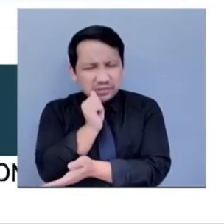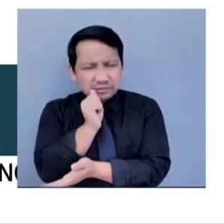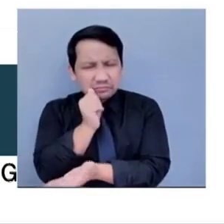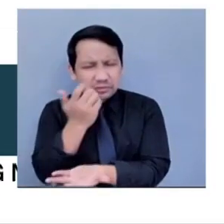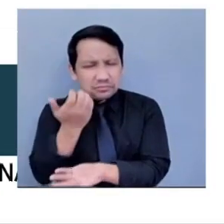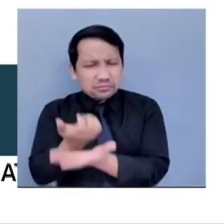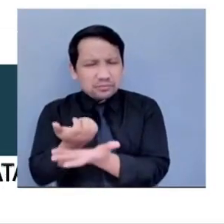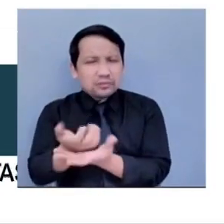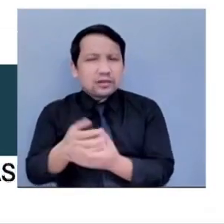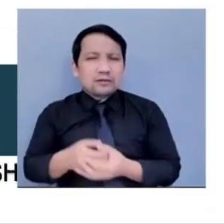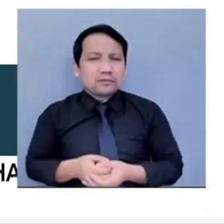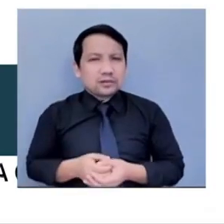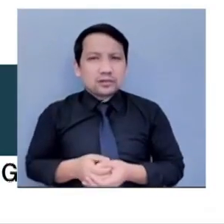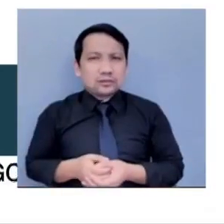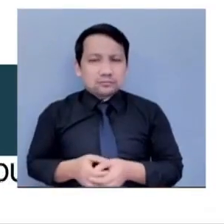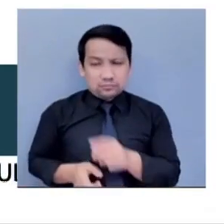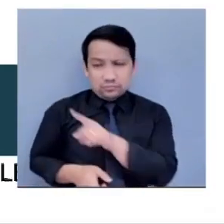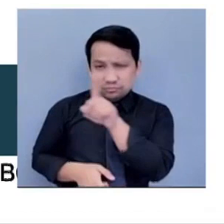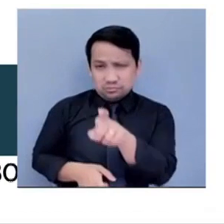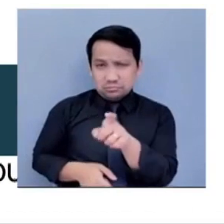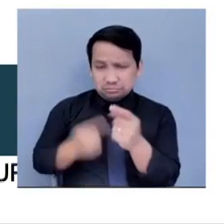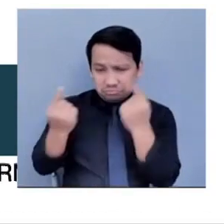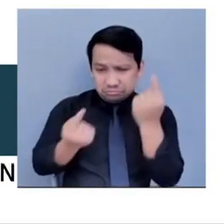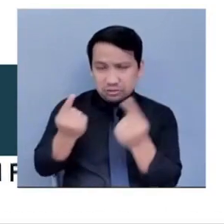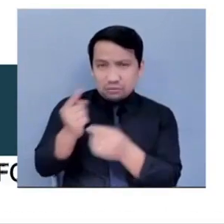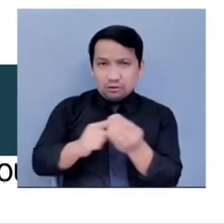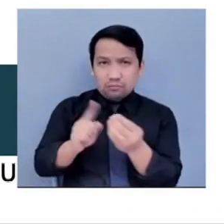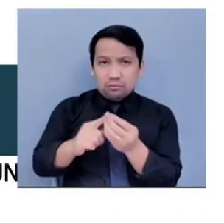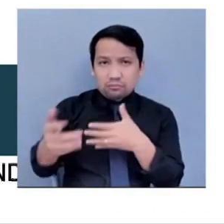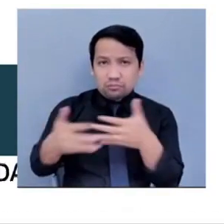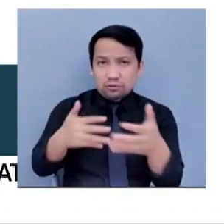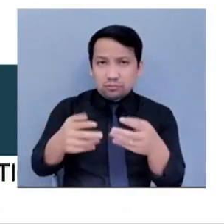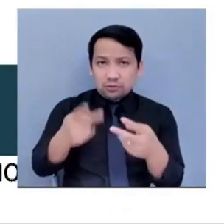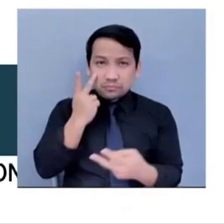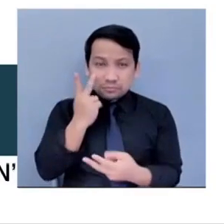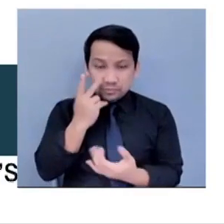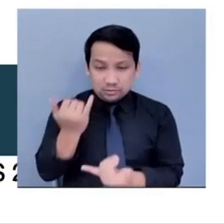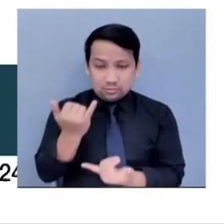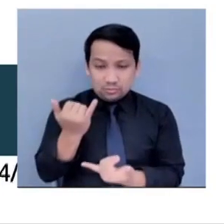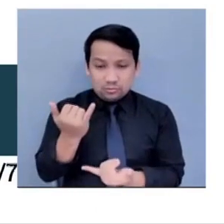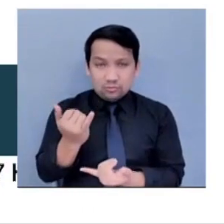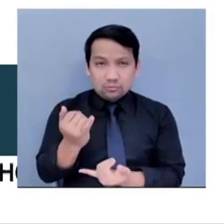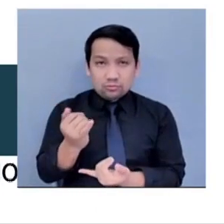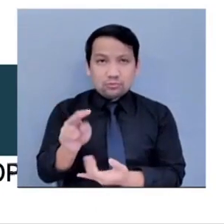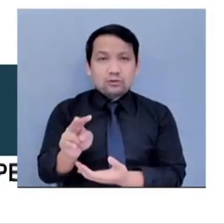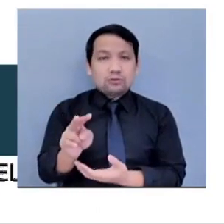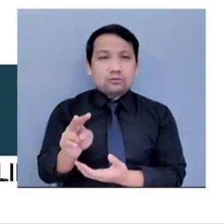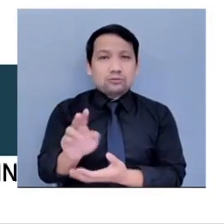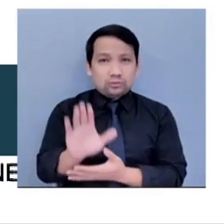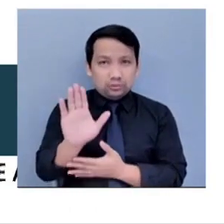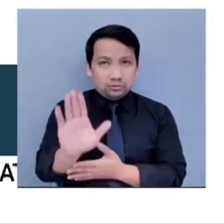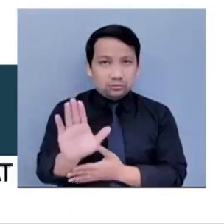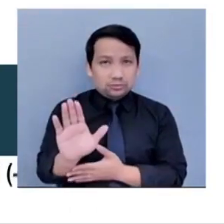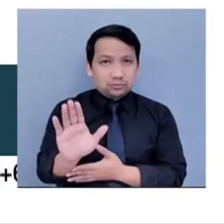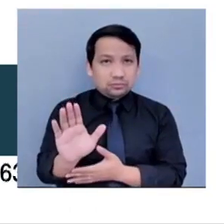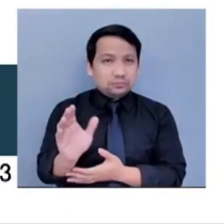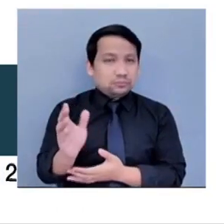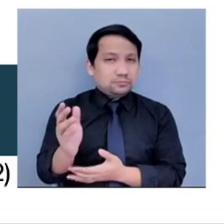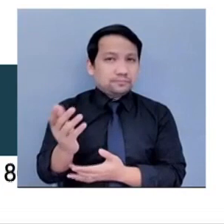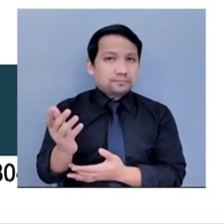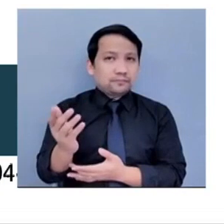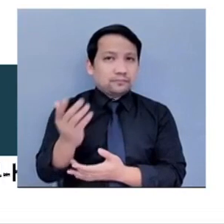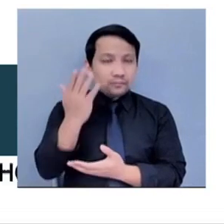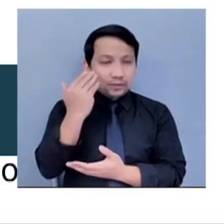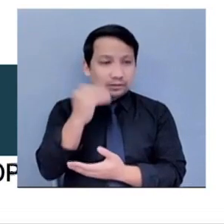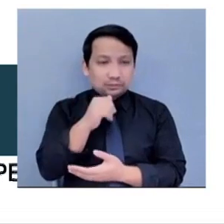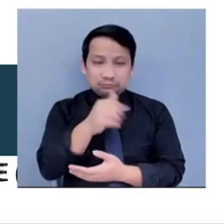let me just ask you this. Are you concerned that what we're seeing right now is sort of artificial? Because we know that